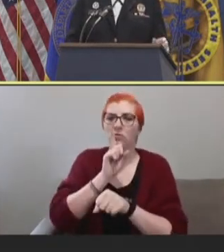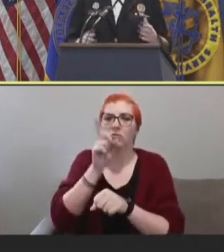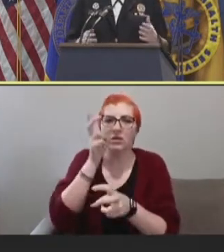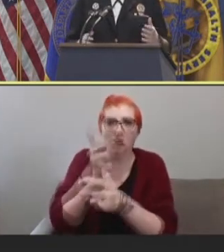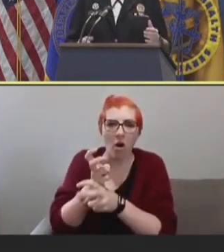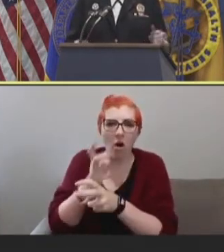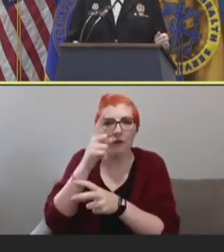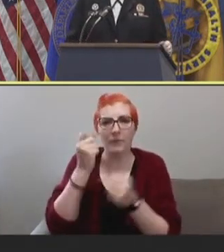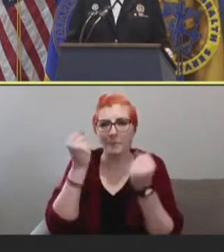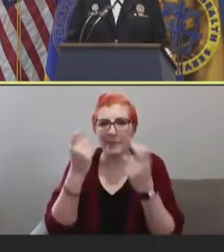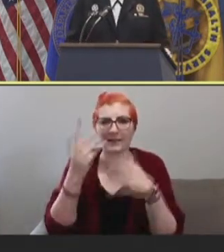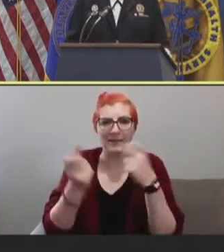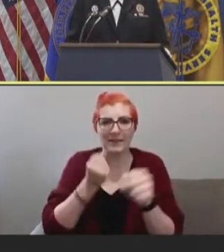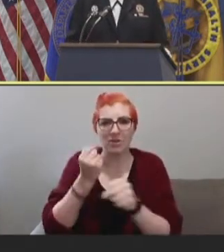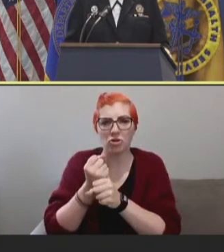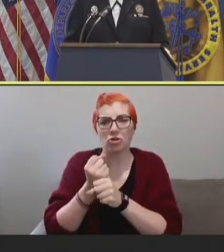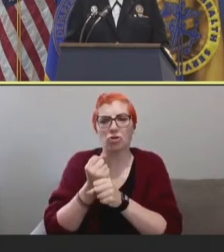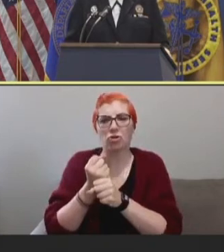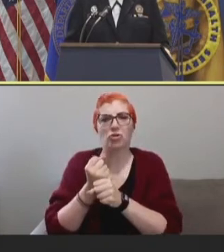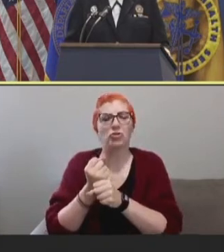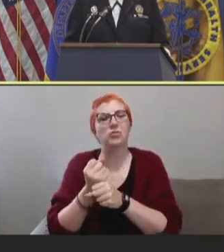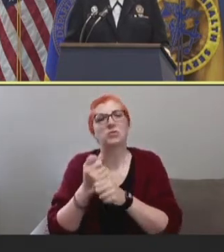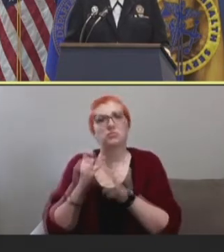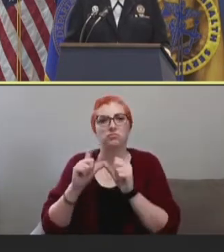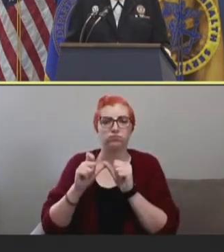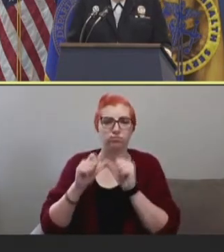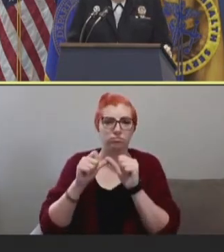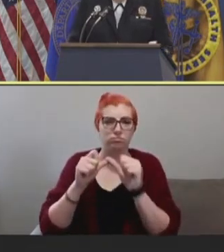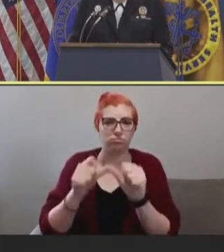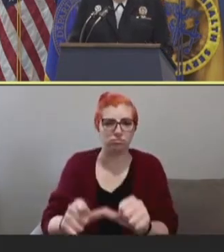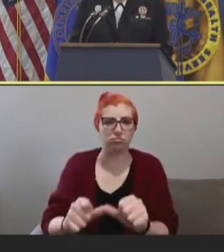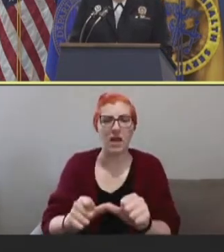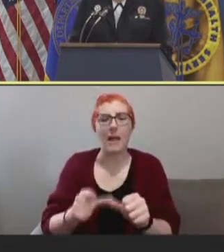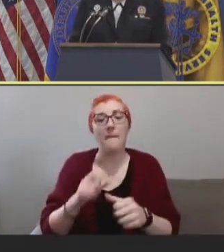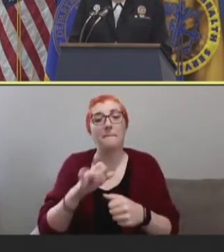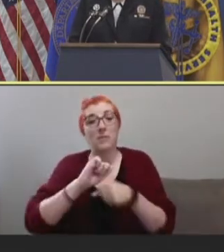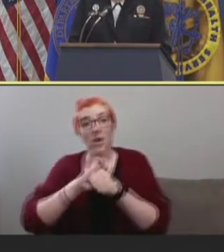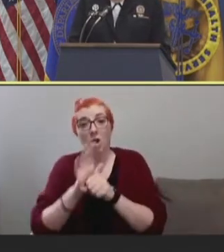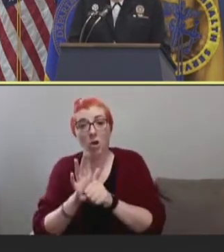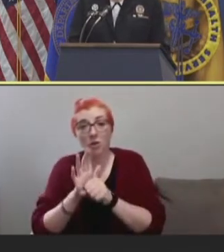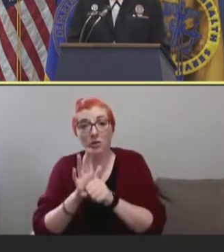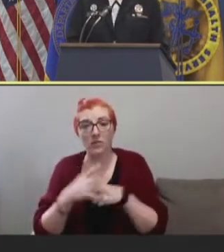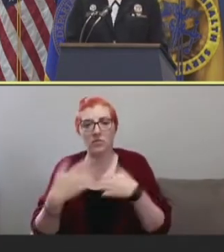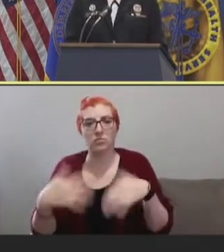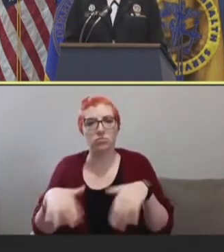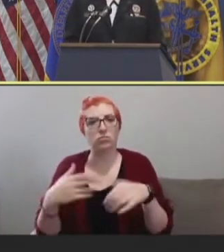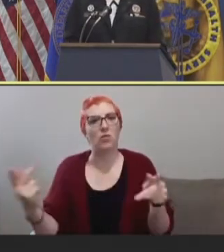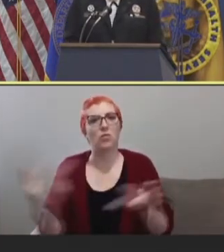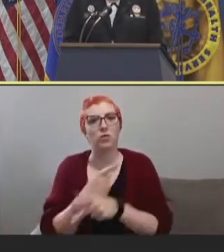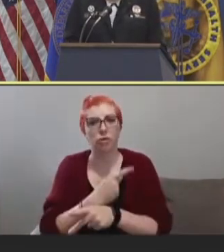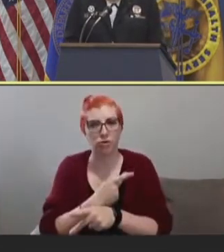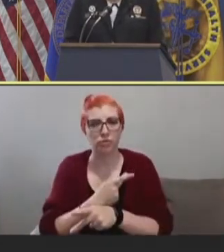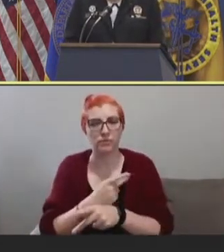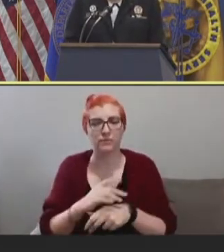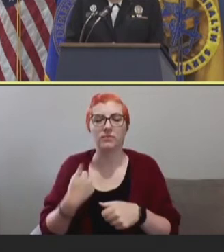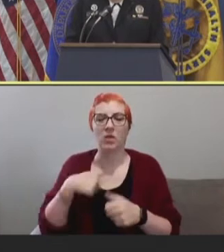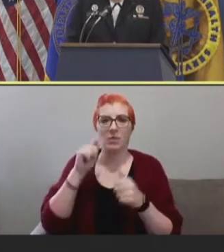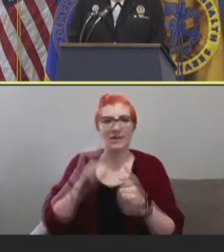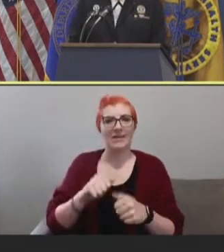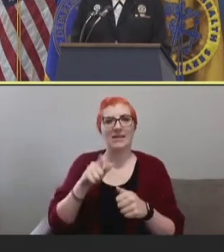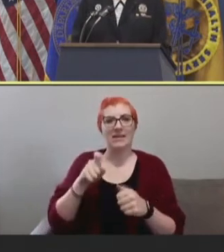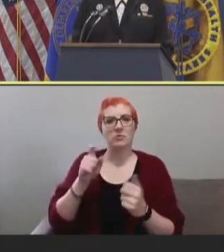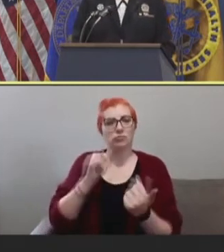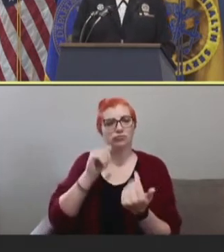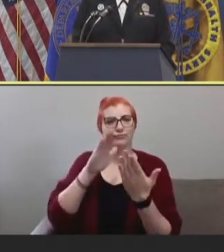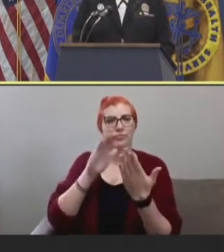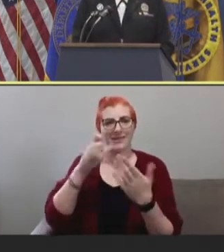but COVID-19 has changed us all and has clearly exacerbated that issue. We need to address this issue urgently, as well